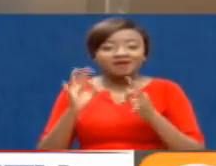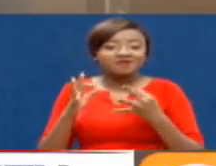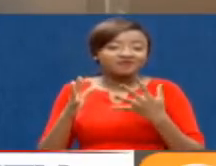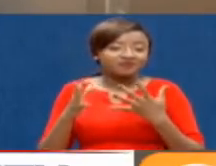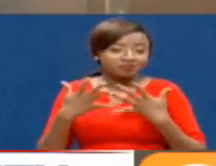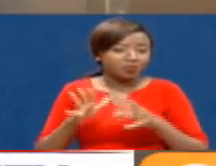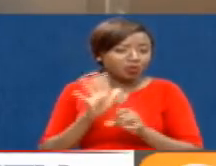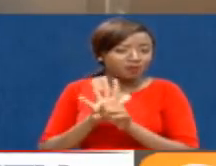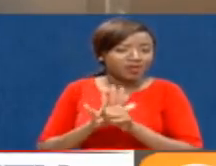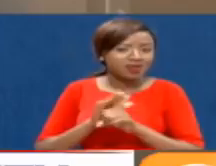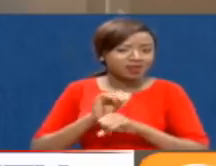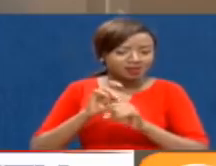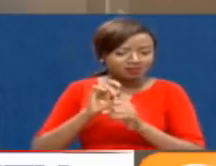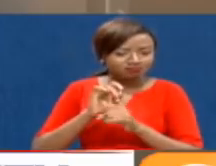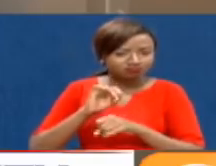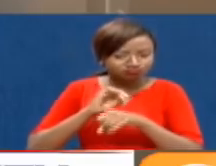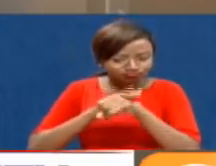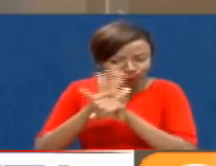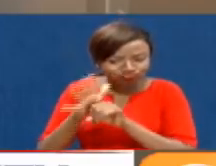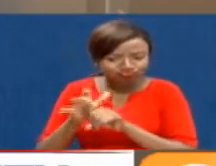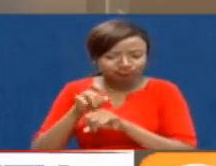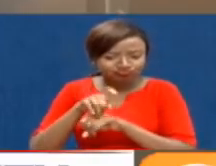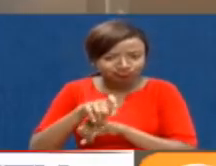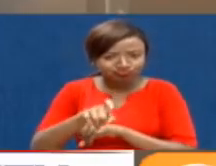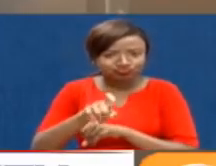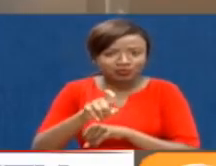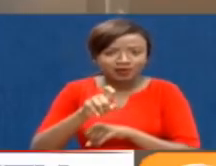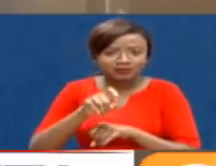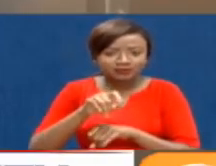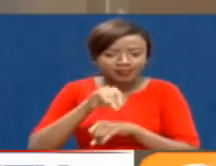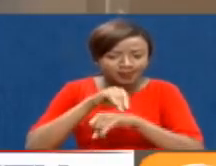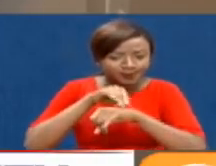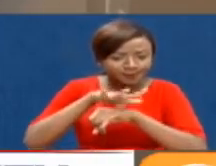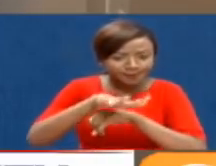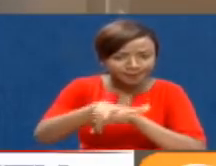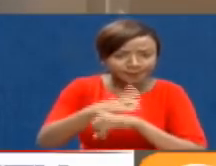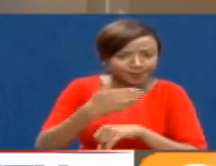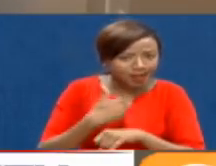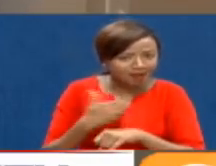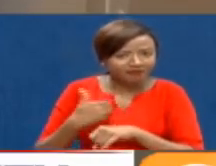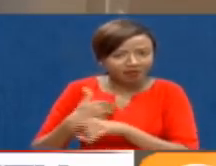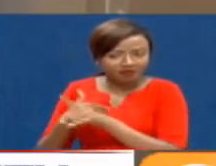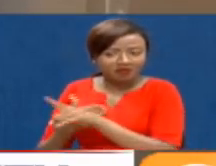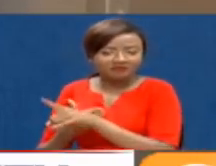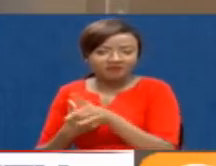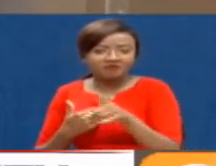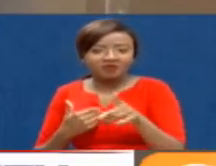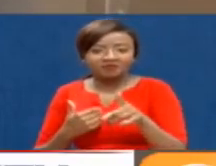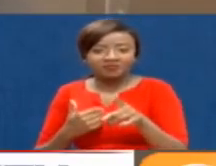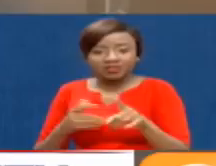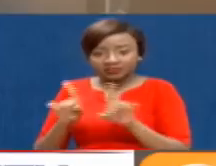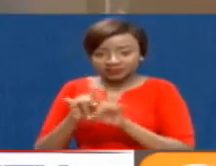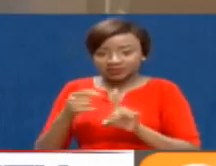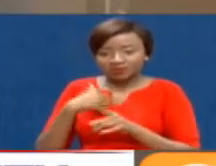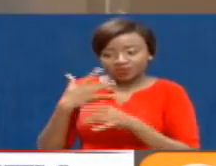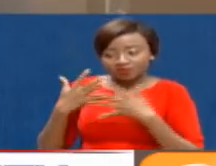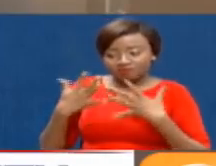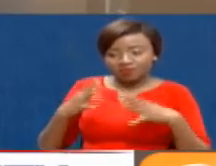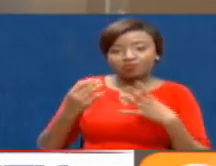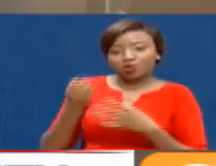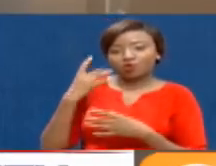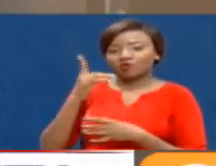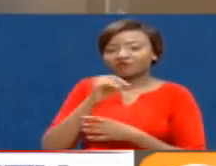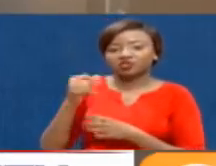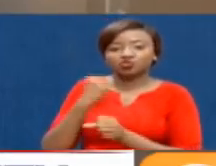infected, the medical services can deal with it. And for me, as somebody who's got people who work who are healthcare professionals who work